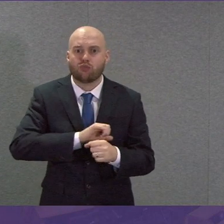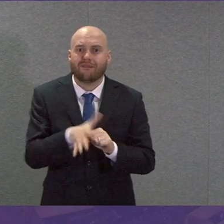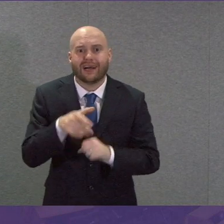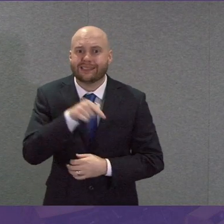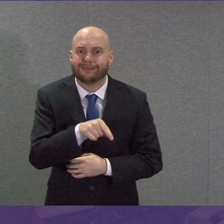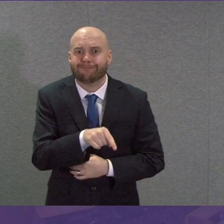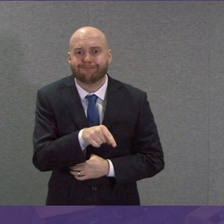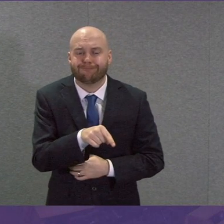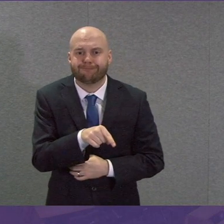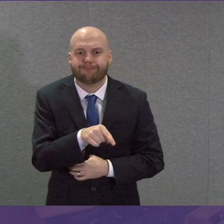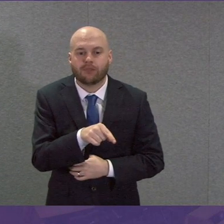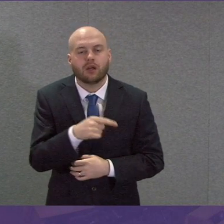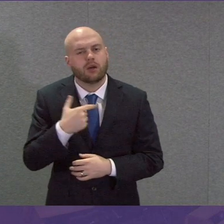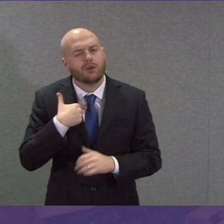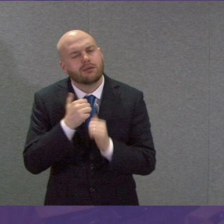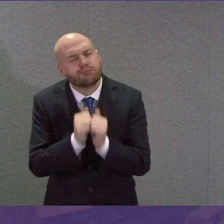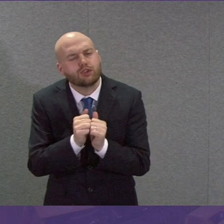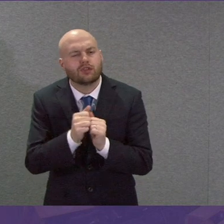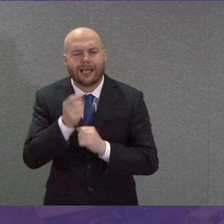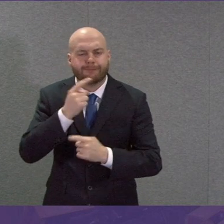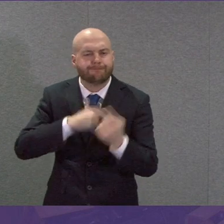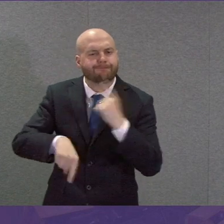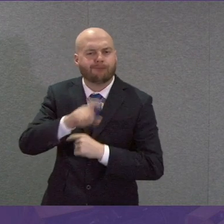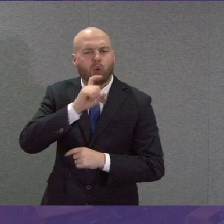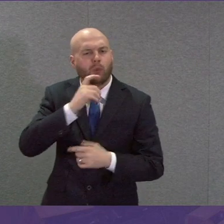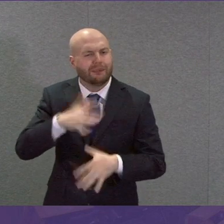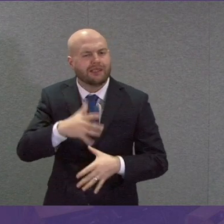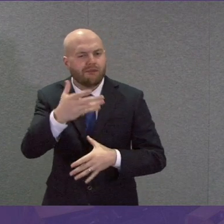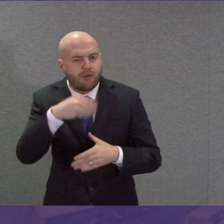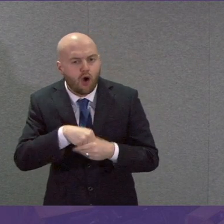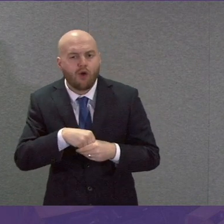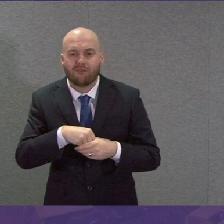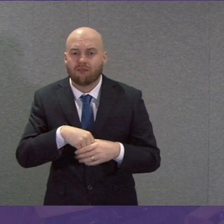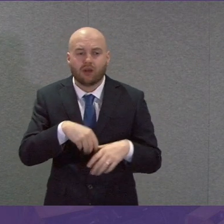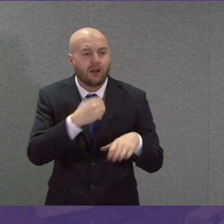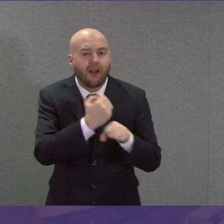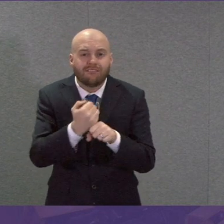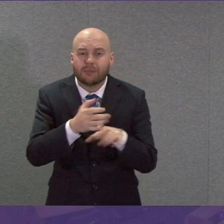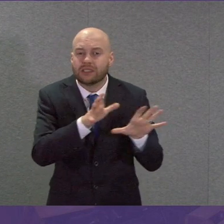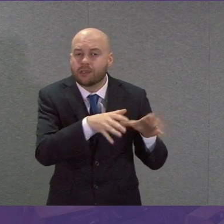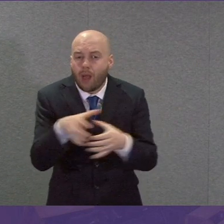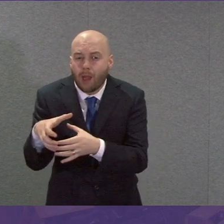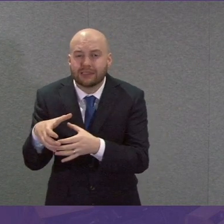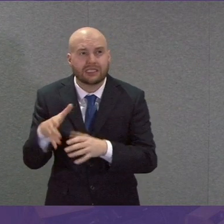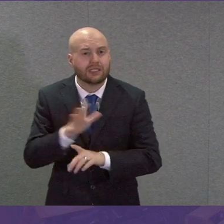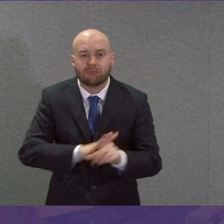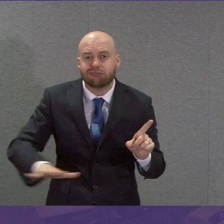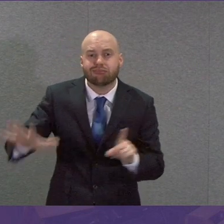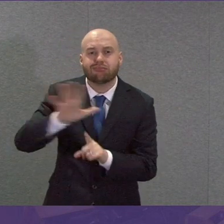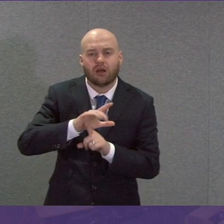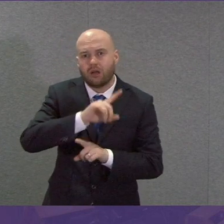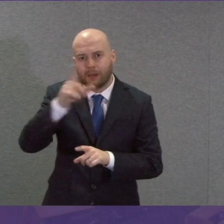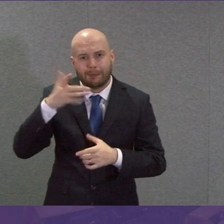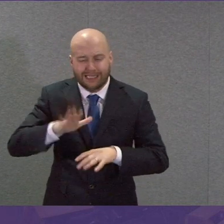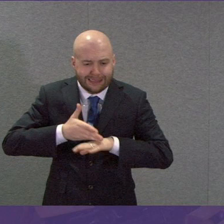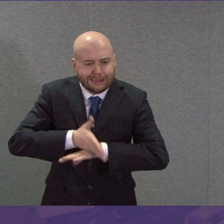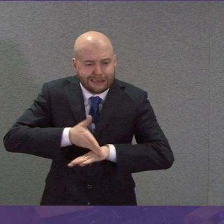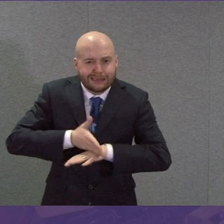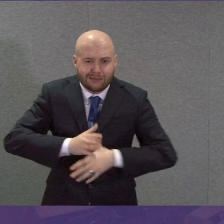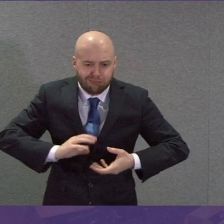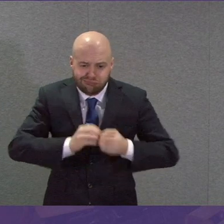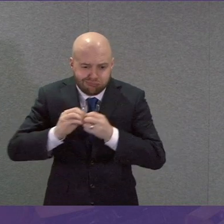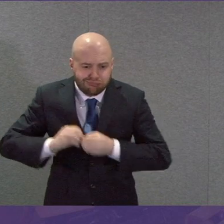and particularly the officials across all the governments and many departments who have worked tirelessly to make sure the bill is now available for scrutiny and